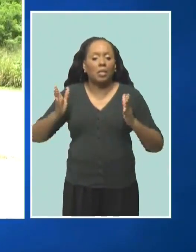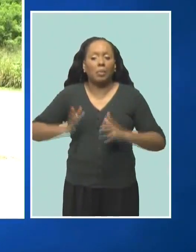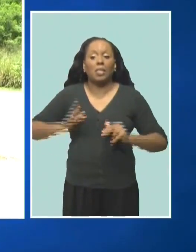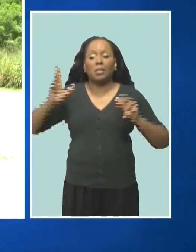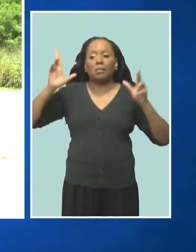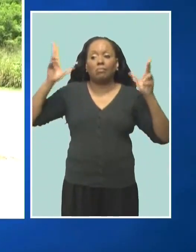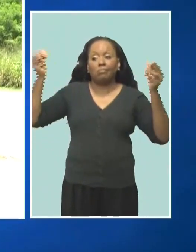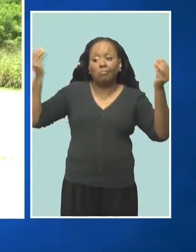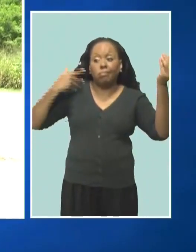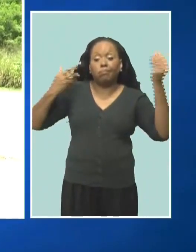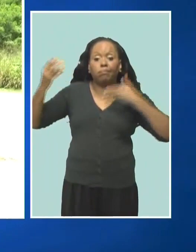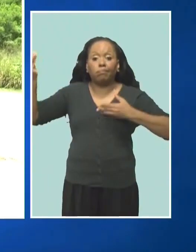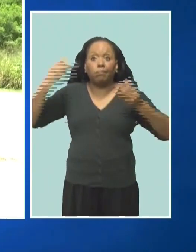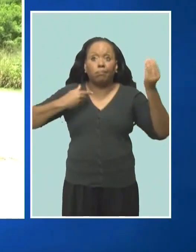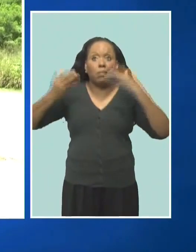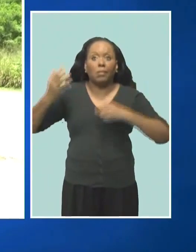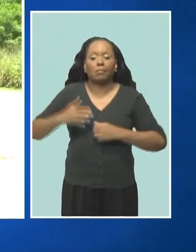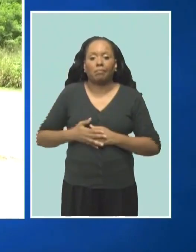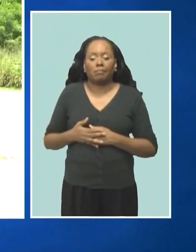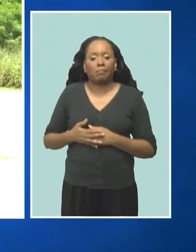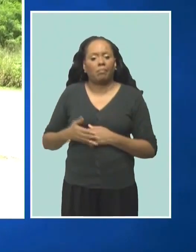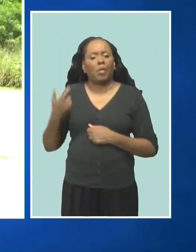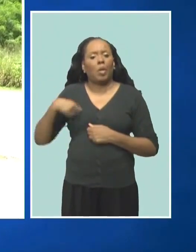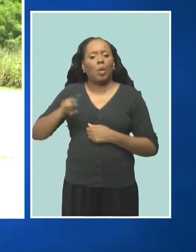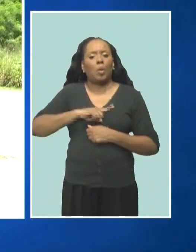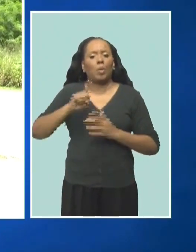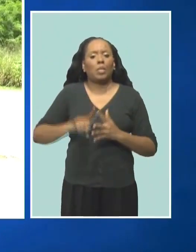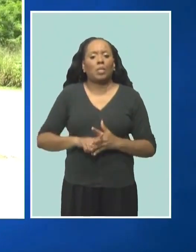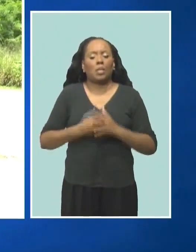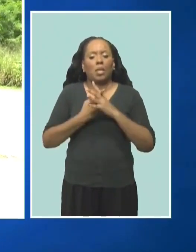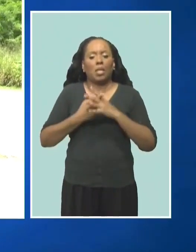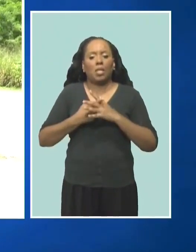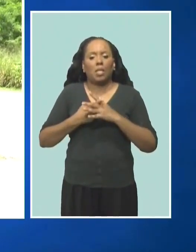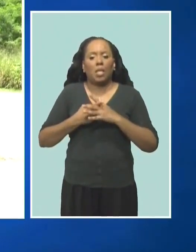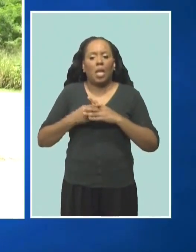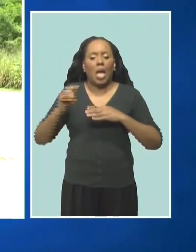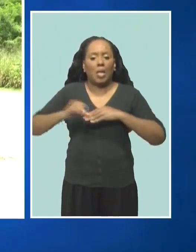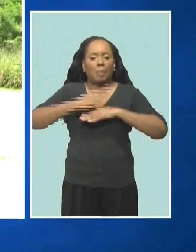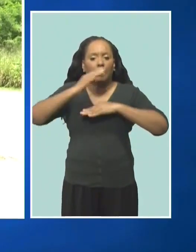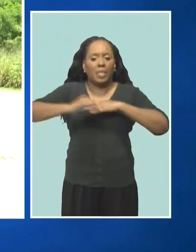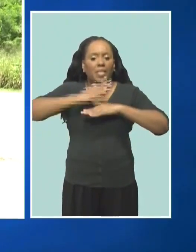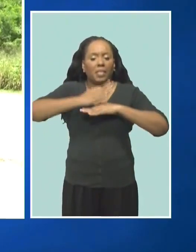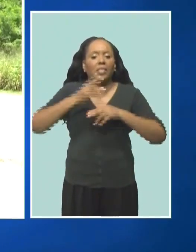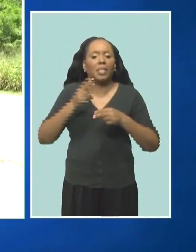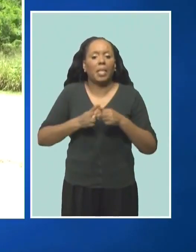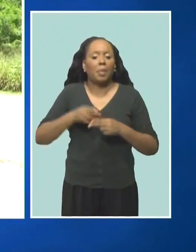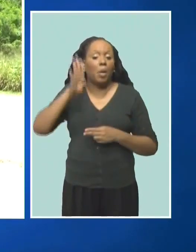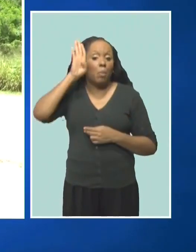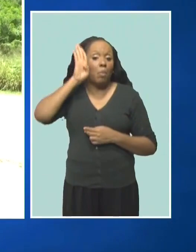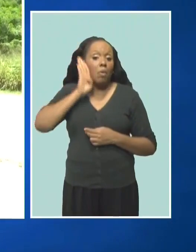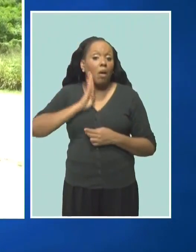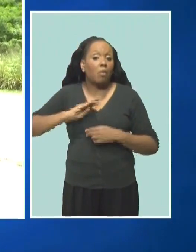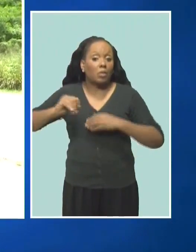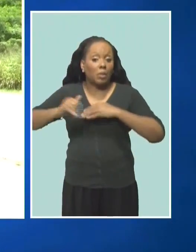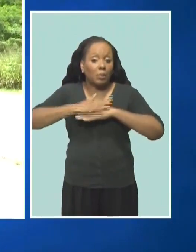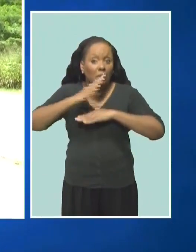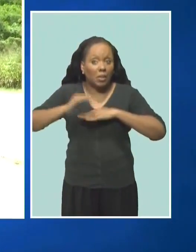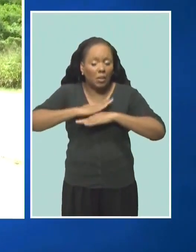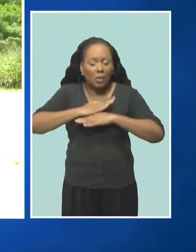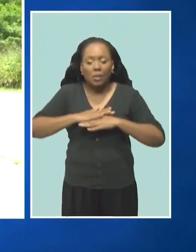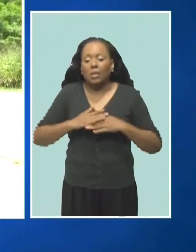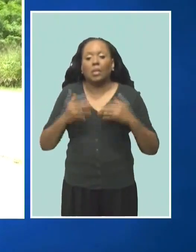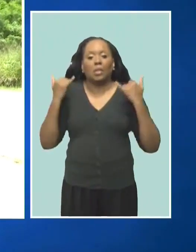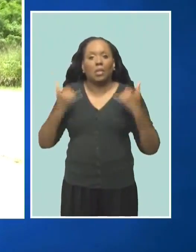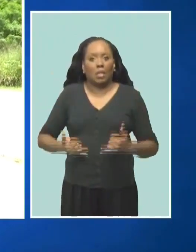grown. We started out at Browns Beach and now we decided to move our operations up north while we expand. So we're in the process of